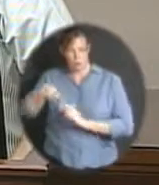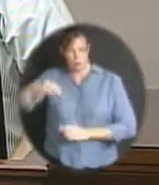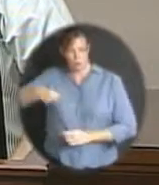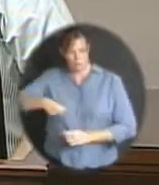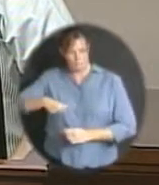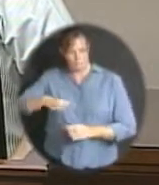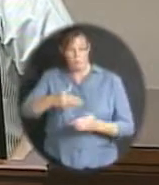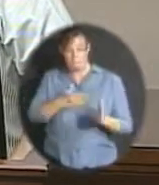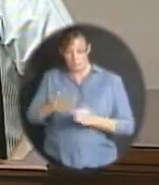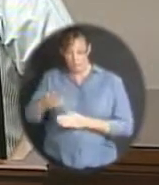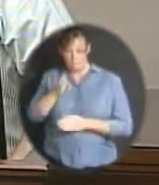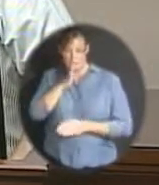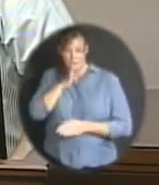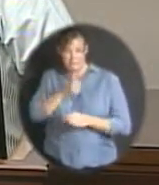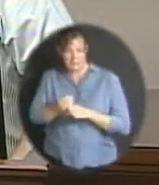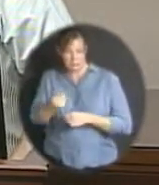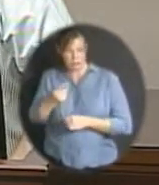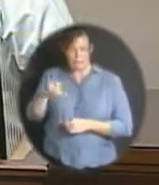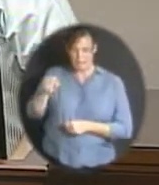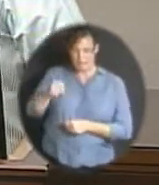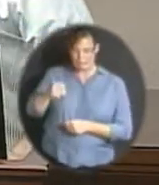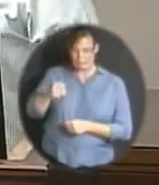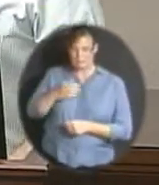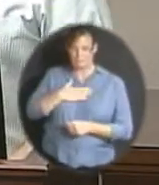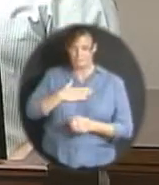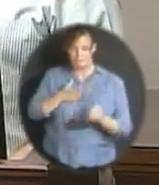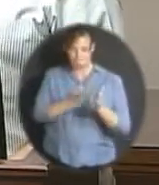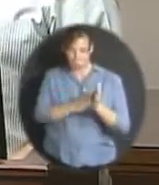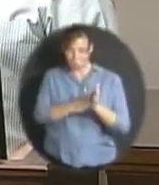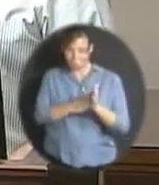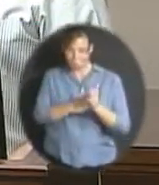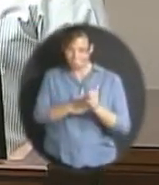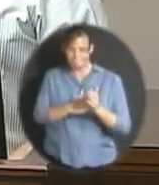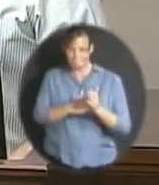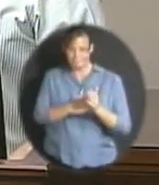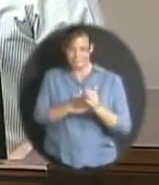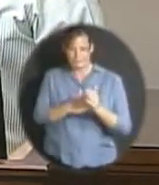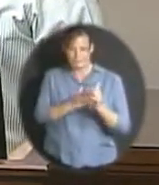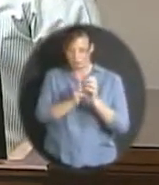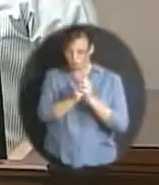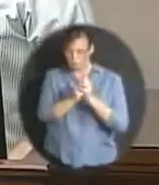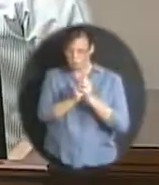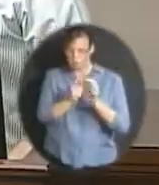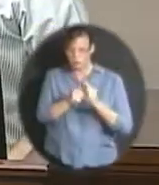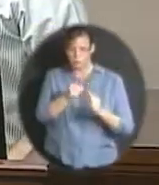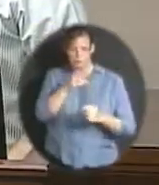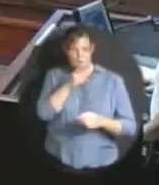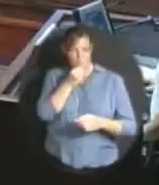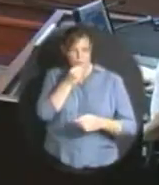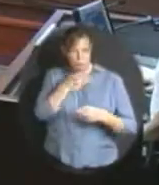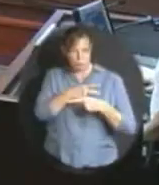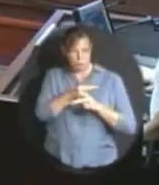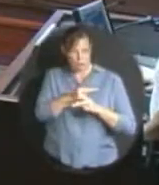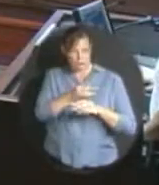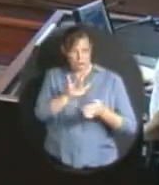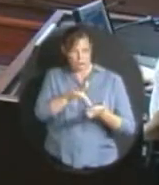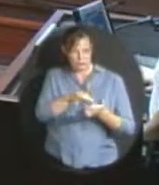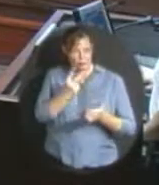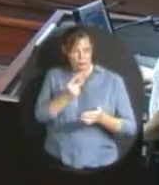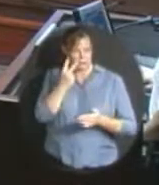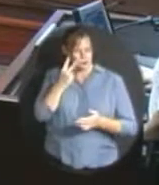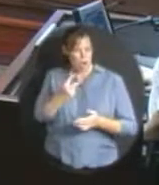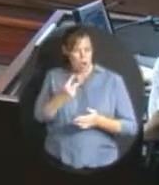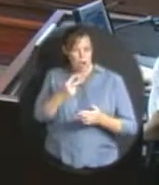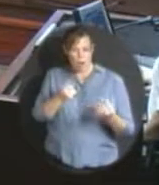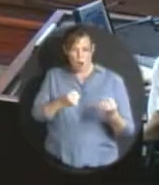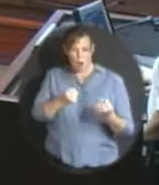doing breakfast next year? Yes, sir. Well, my kudos and hats off to the Food Production Center. I go by here early in the morning, and I always saw all the cars there, and